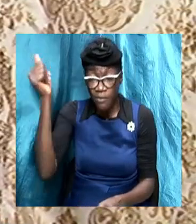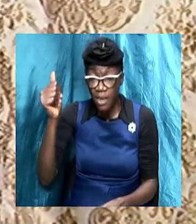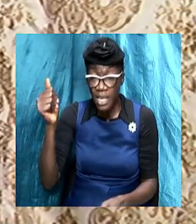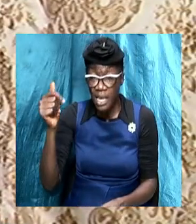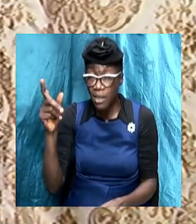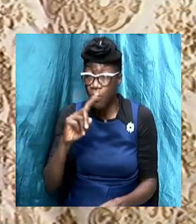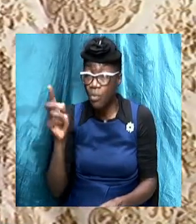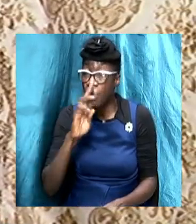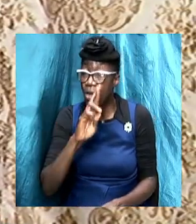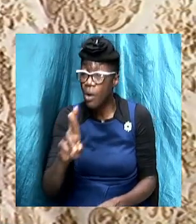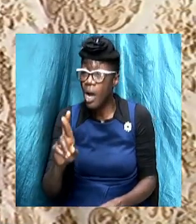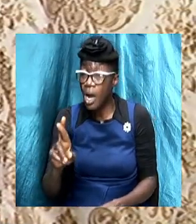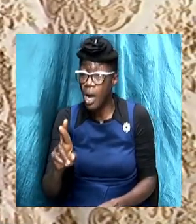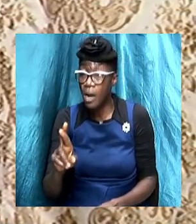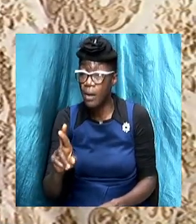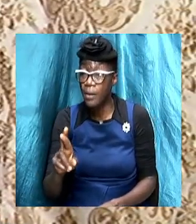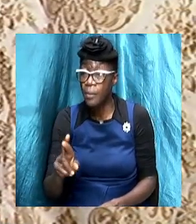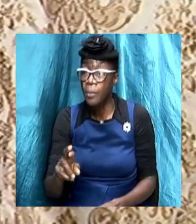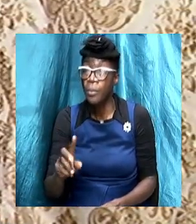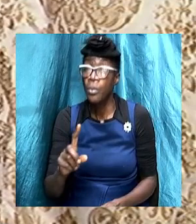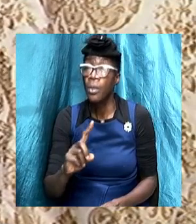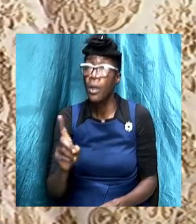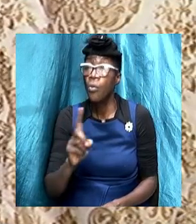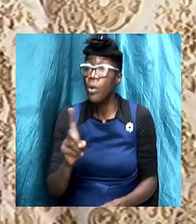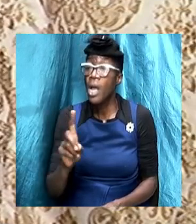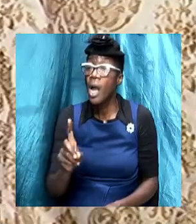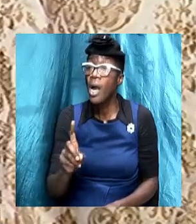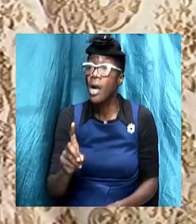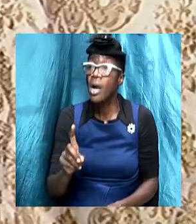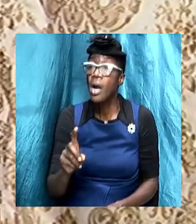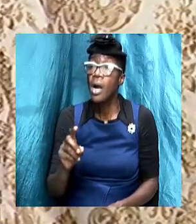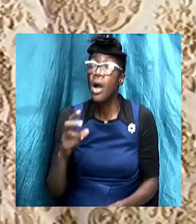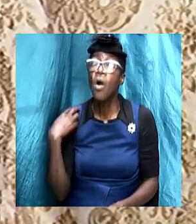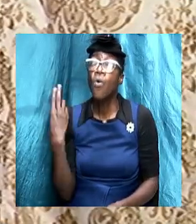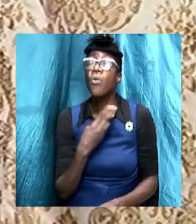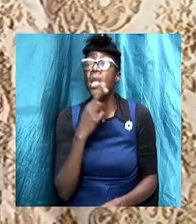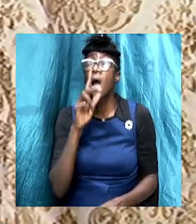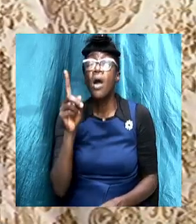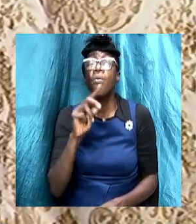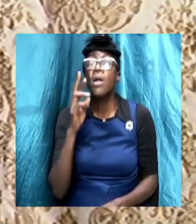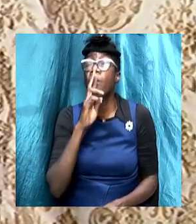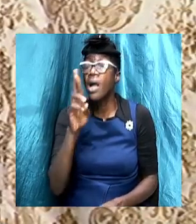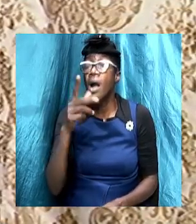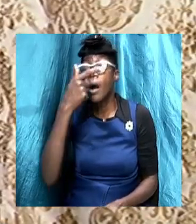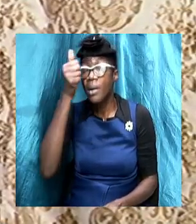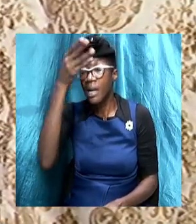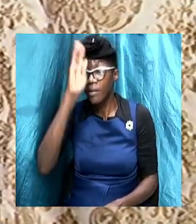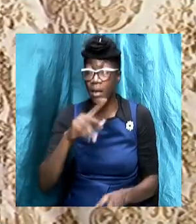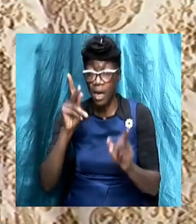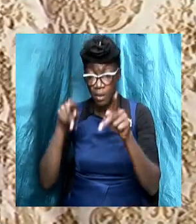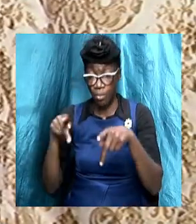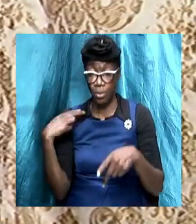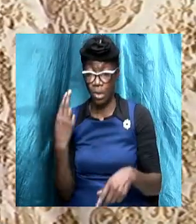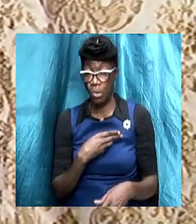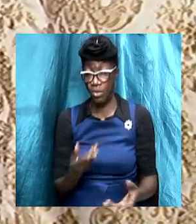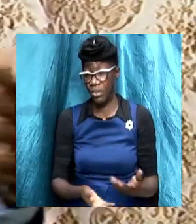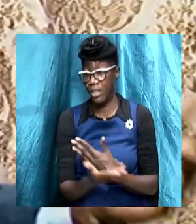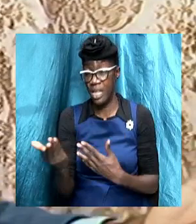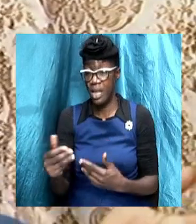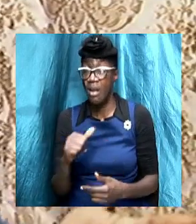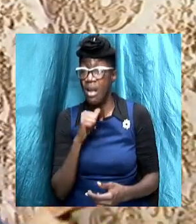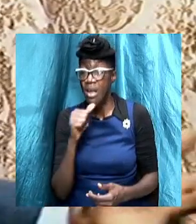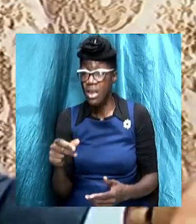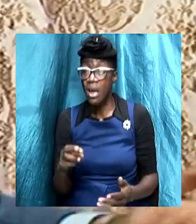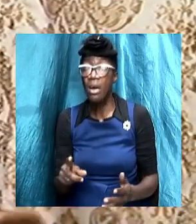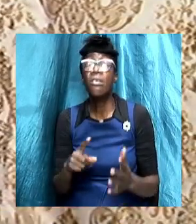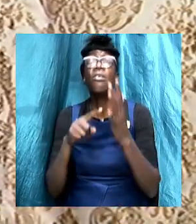are, amen, we are where we are because God put us there. So it's not defined by what other